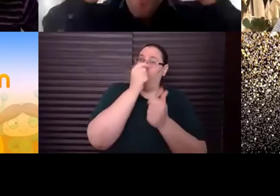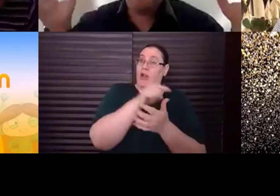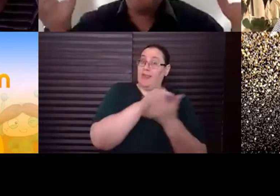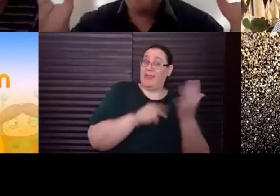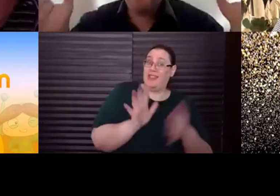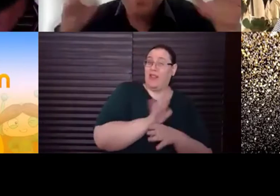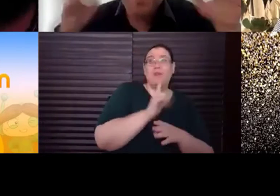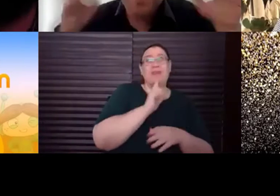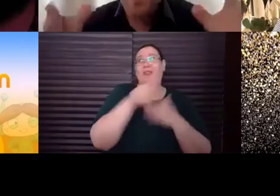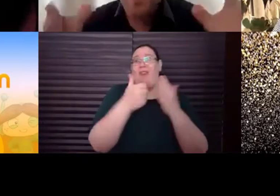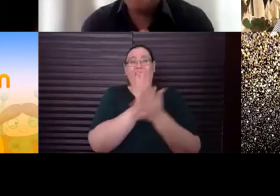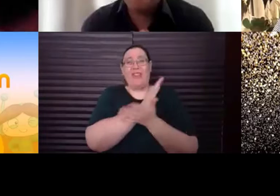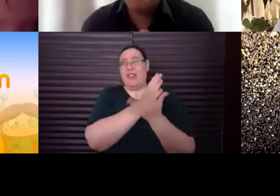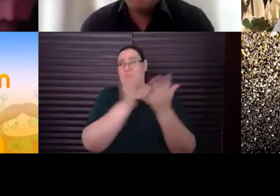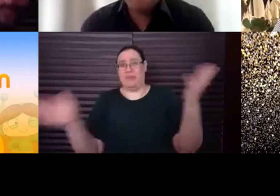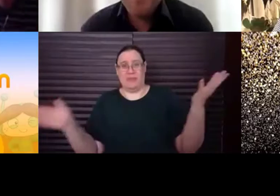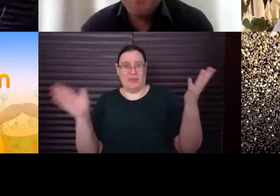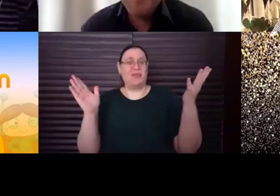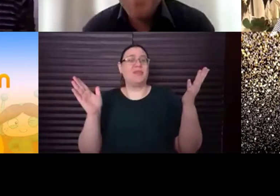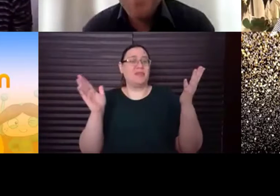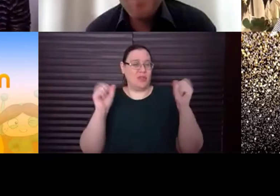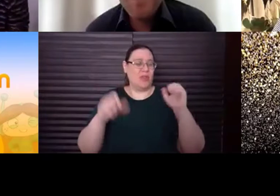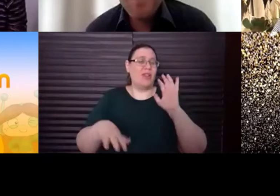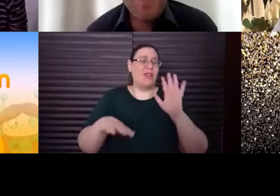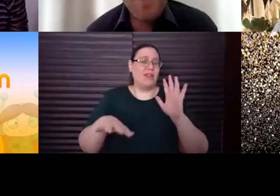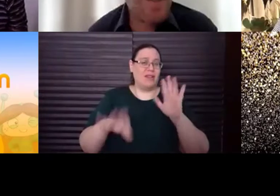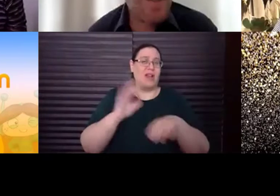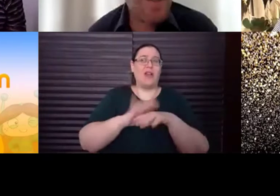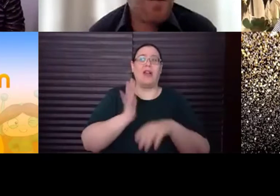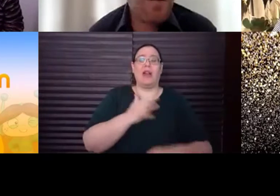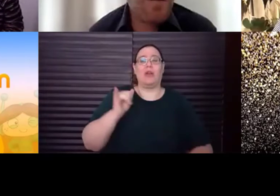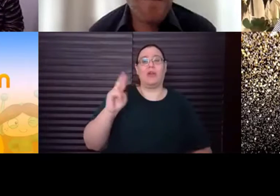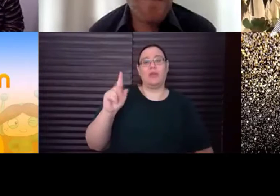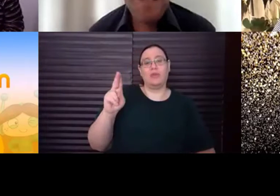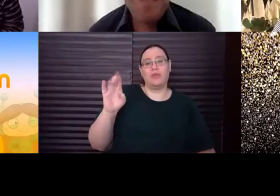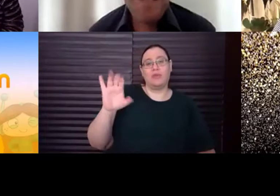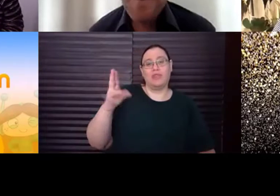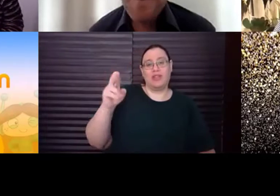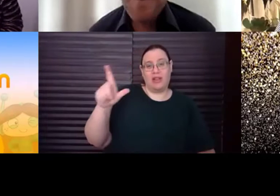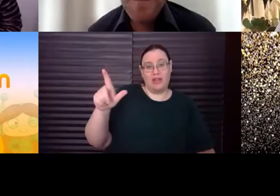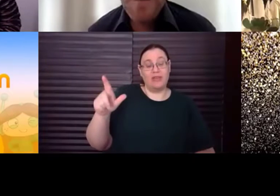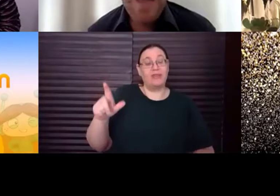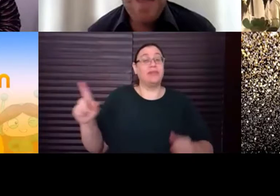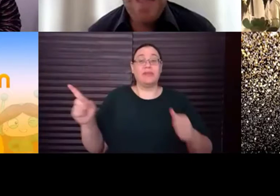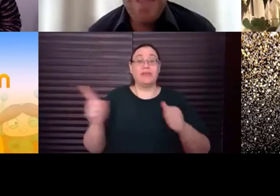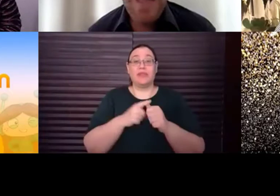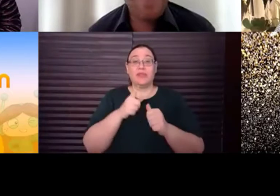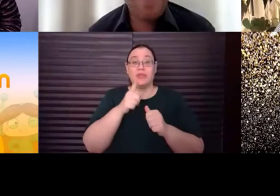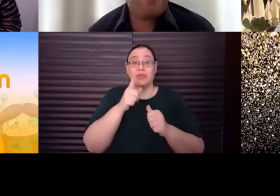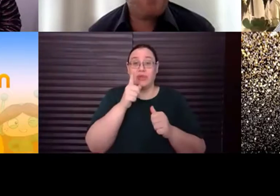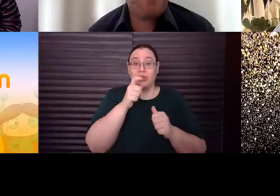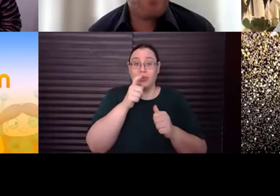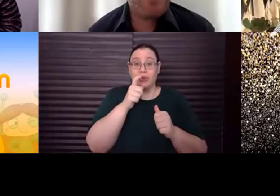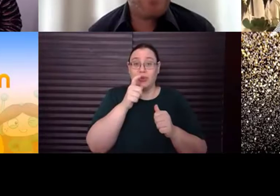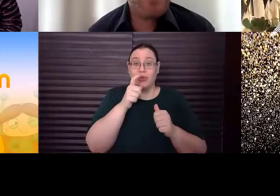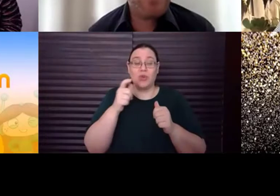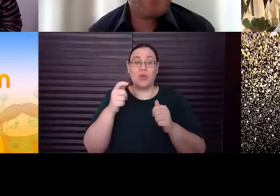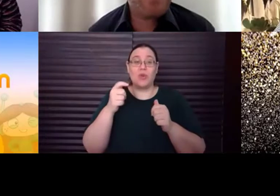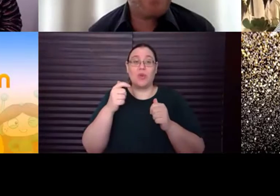all of our films, which are available on our YouTube channel. So first up, I am going